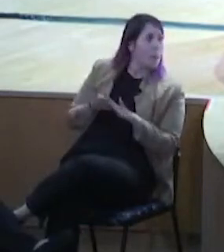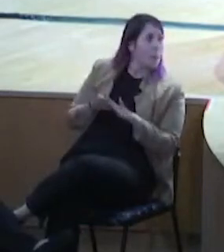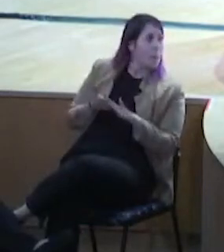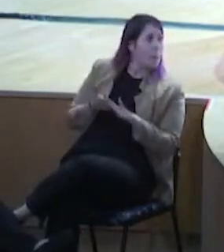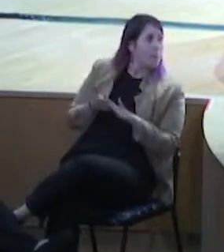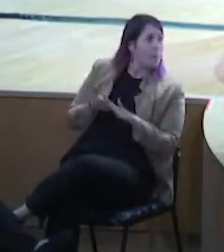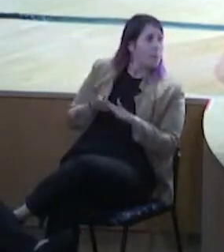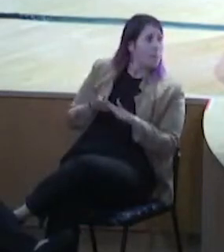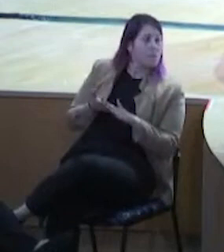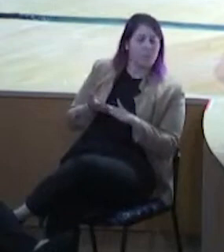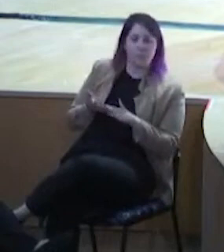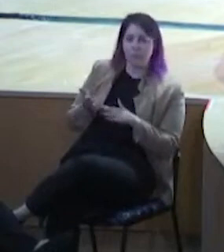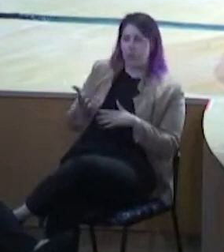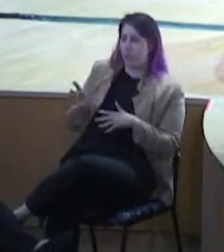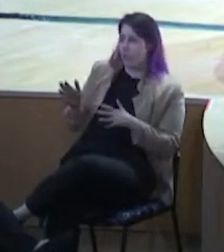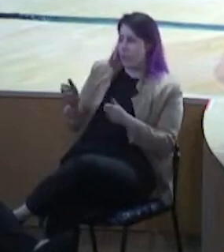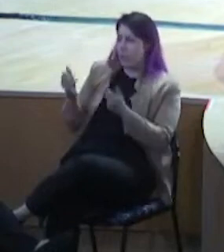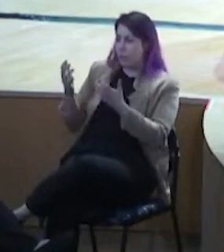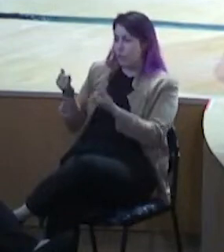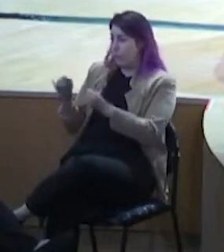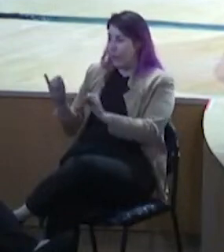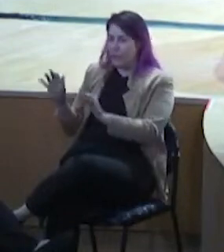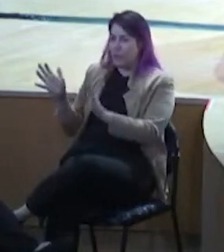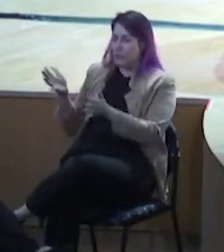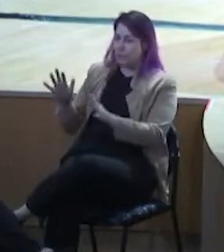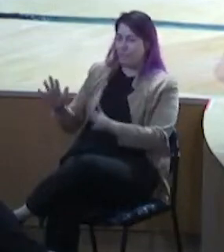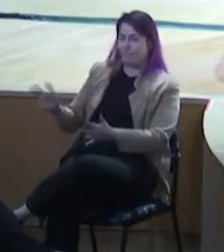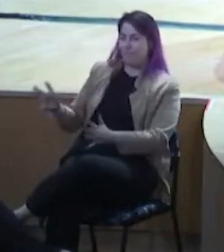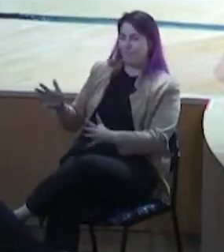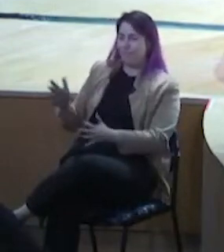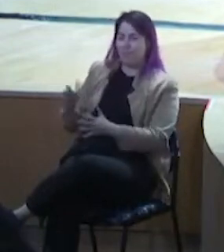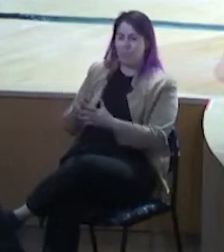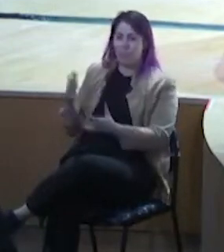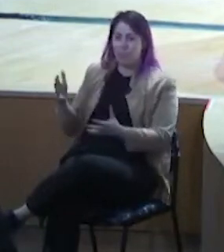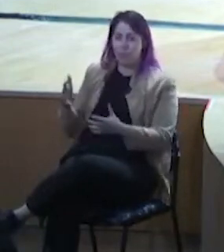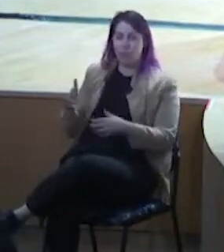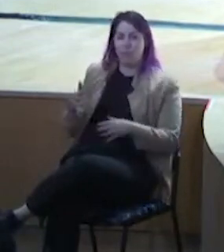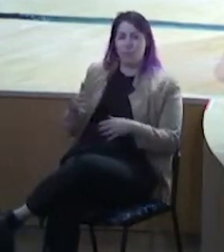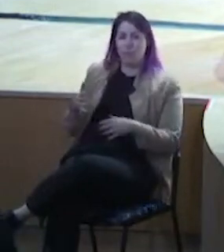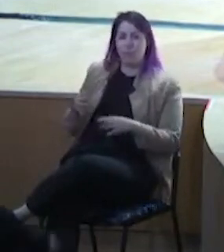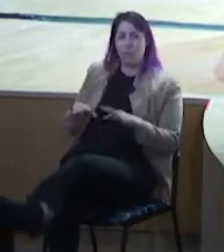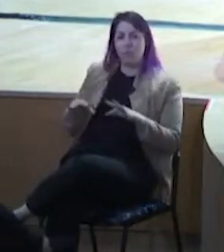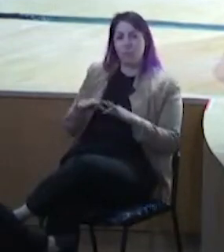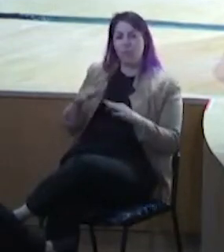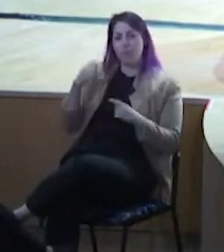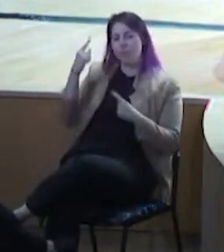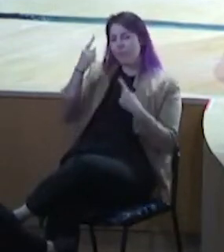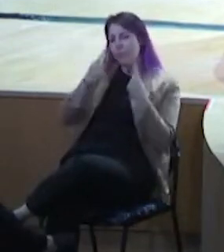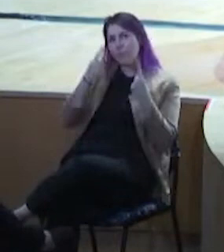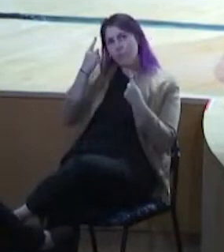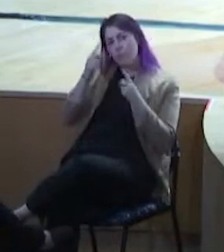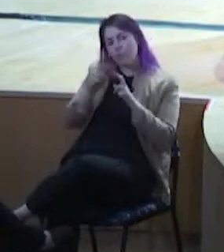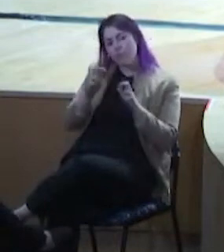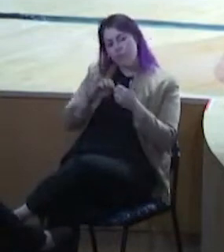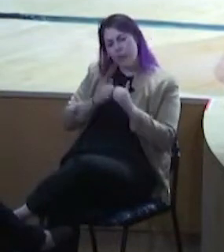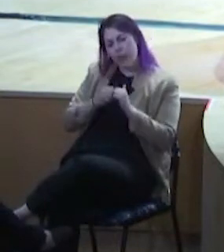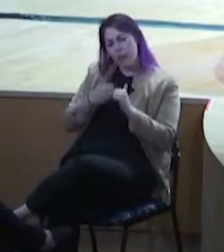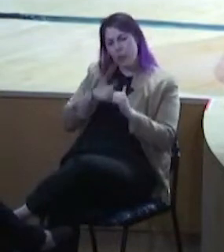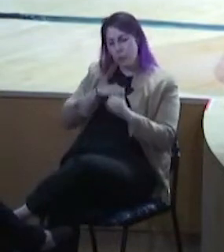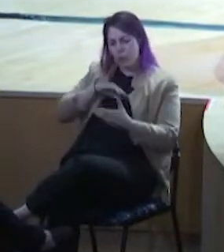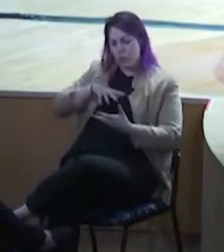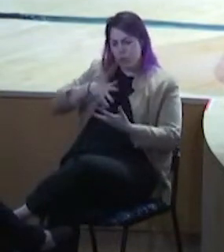is really low. So we really need to rethink the way we relate to